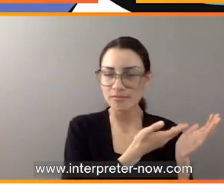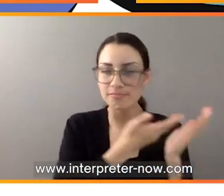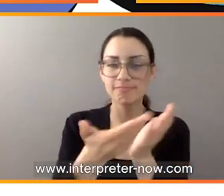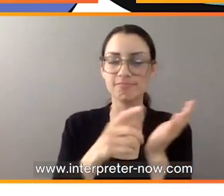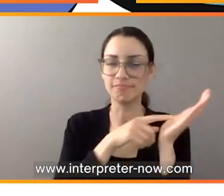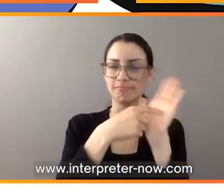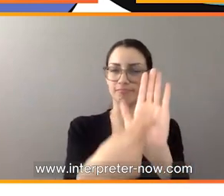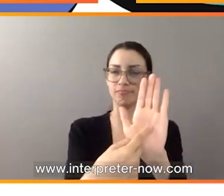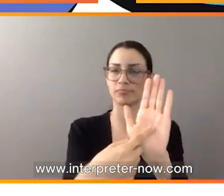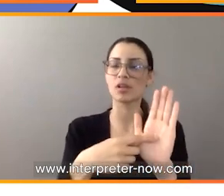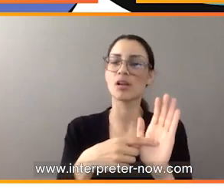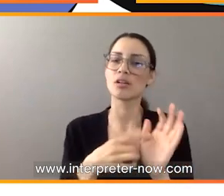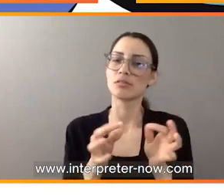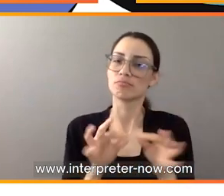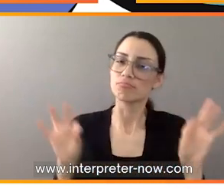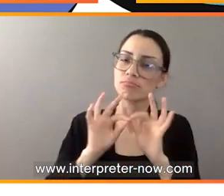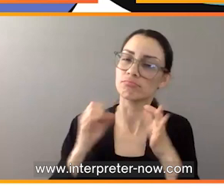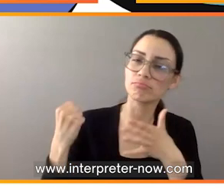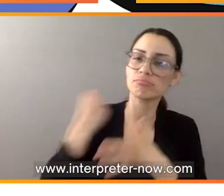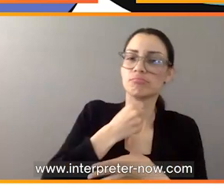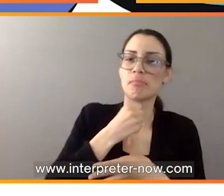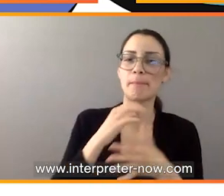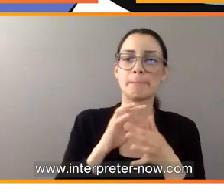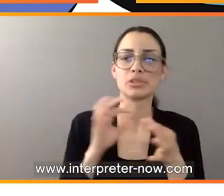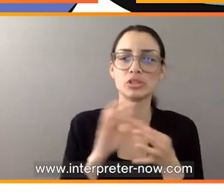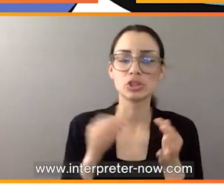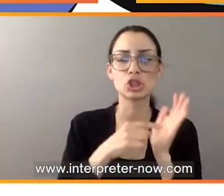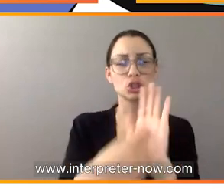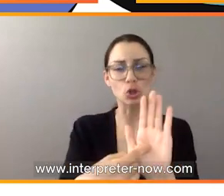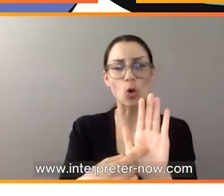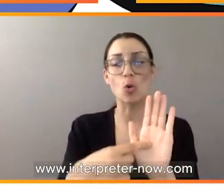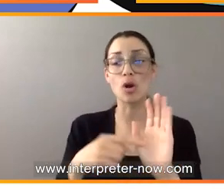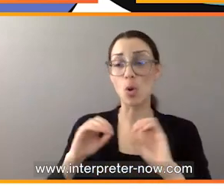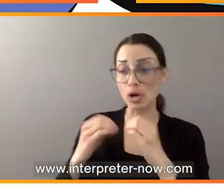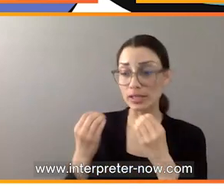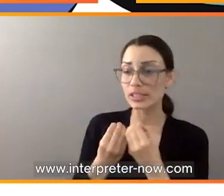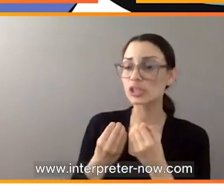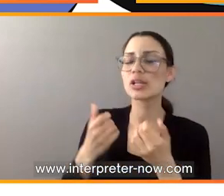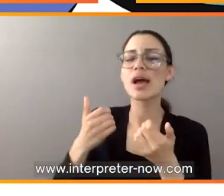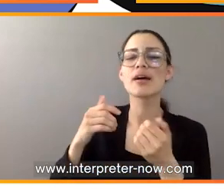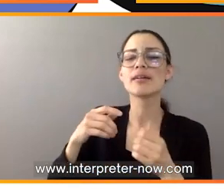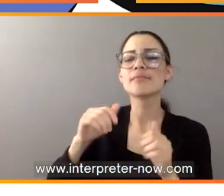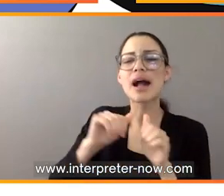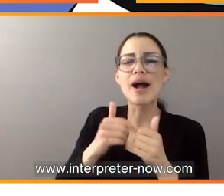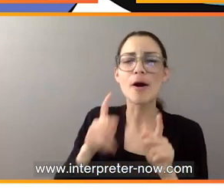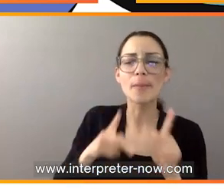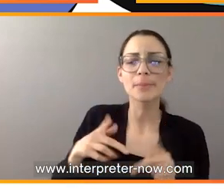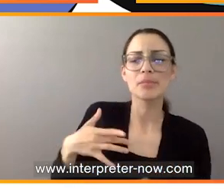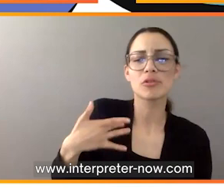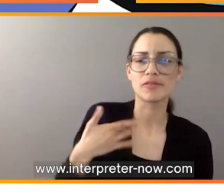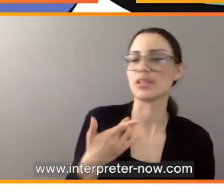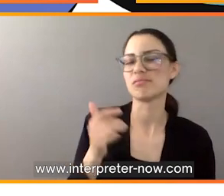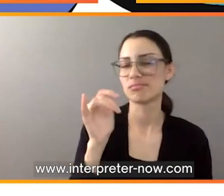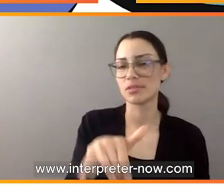like bring the key messages forward, you know, and really represent the feeling of the people in the organization. And